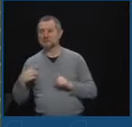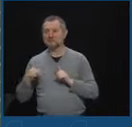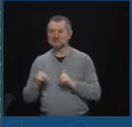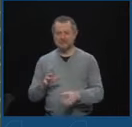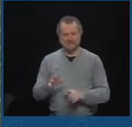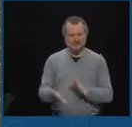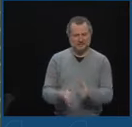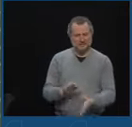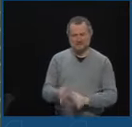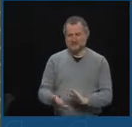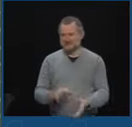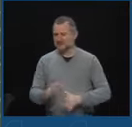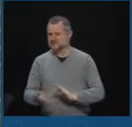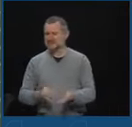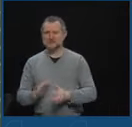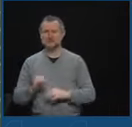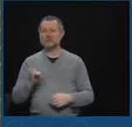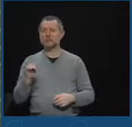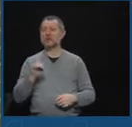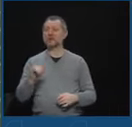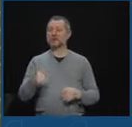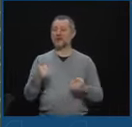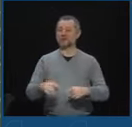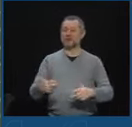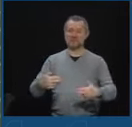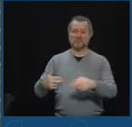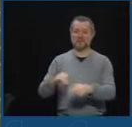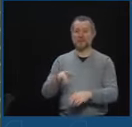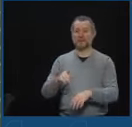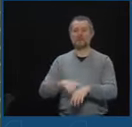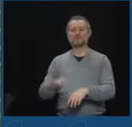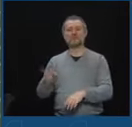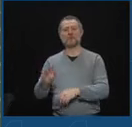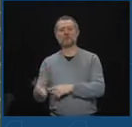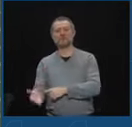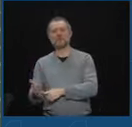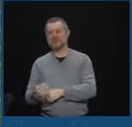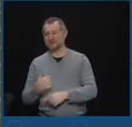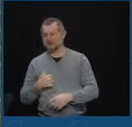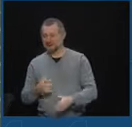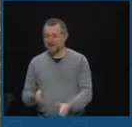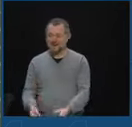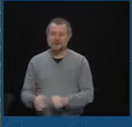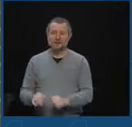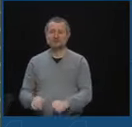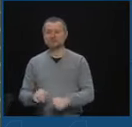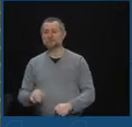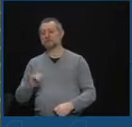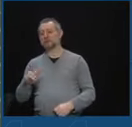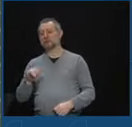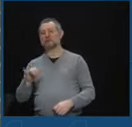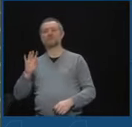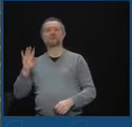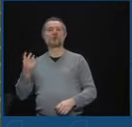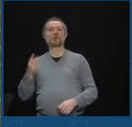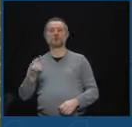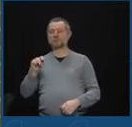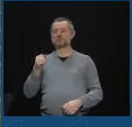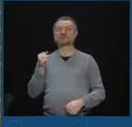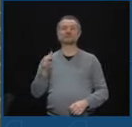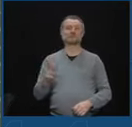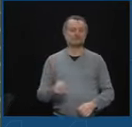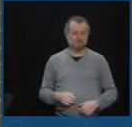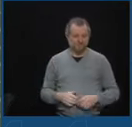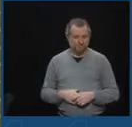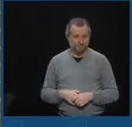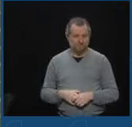homicide and work this shooting scene to 4 a.m. in the morning on July 4th, 2016. And